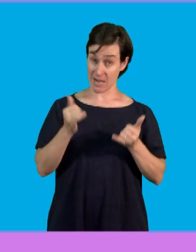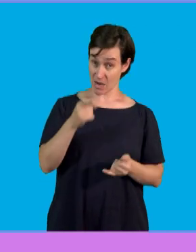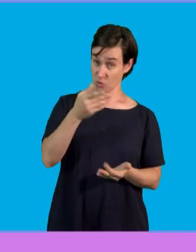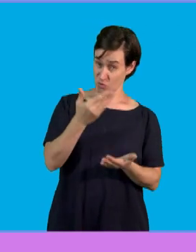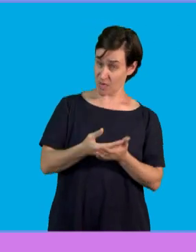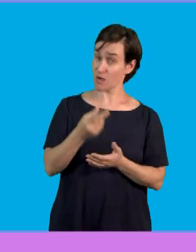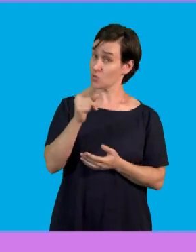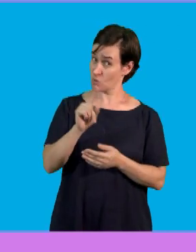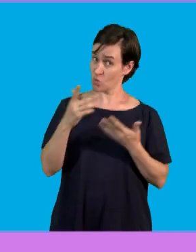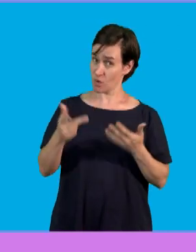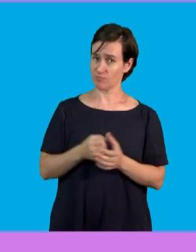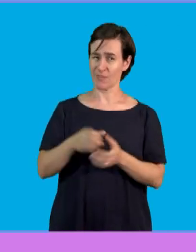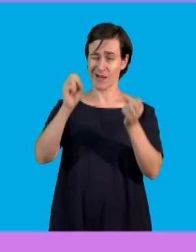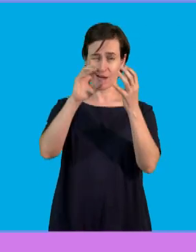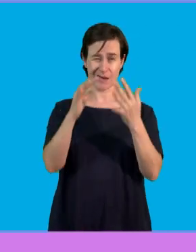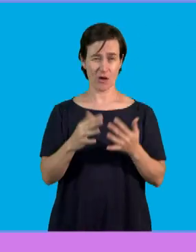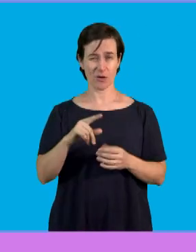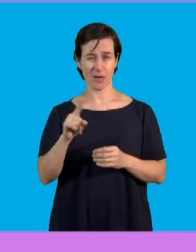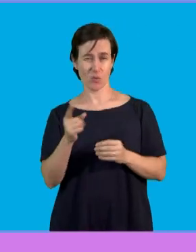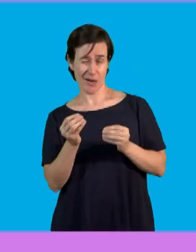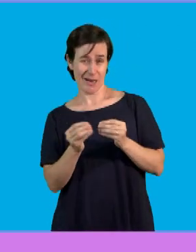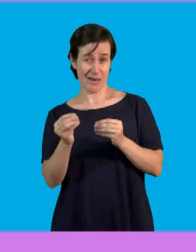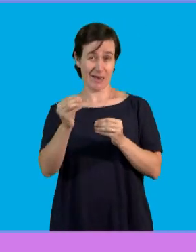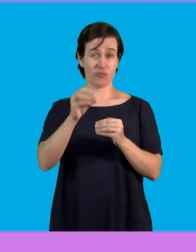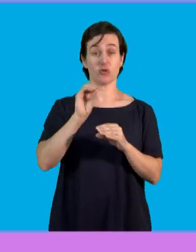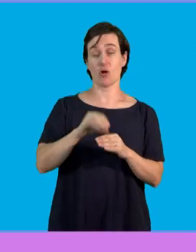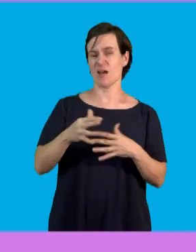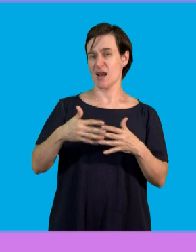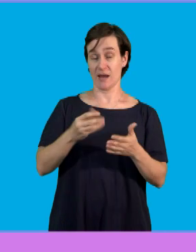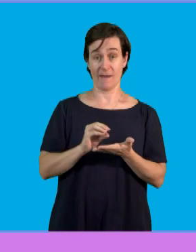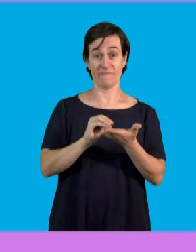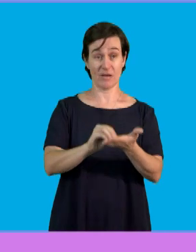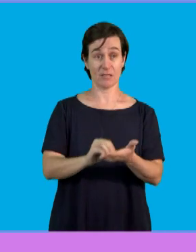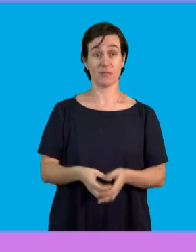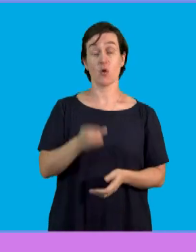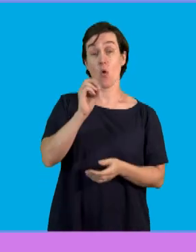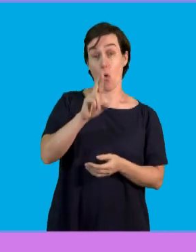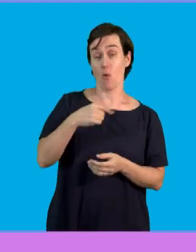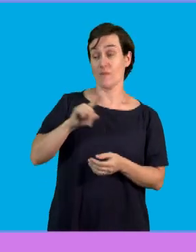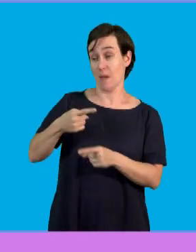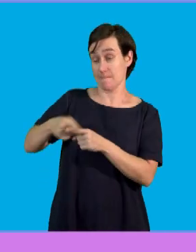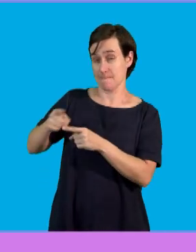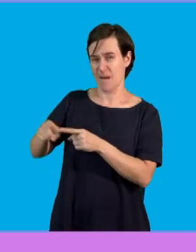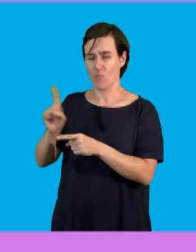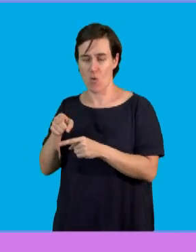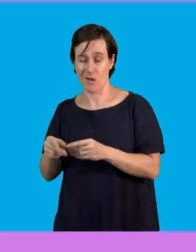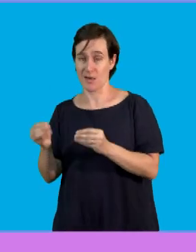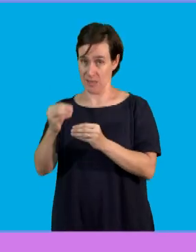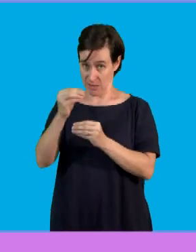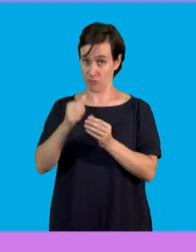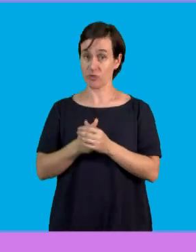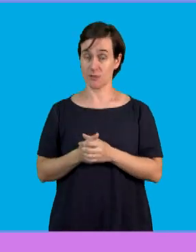By now, you should be able to calculate interest earned on an investment or to be paid on a